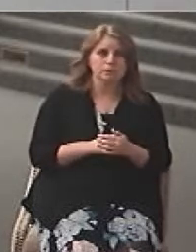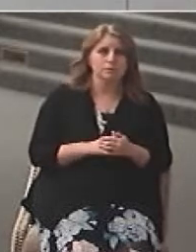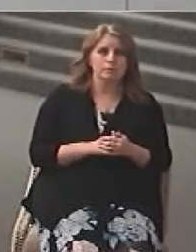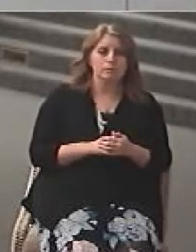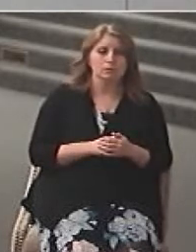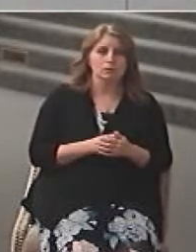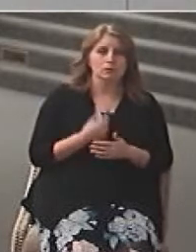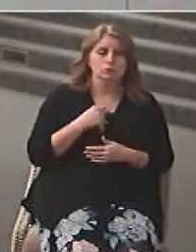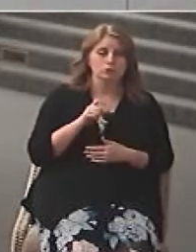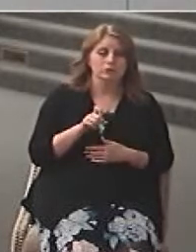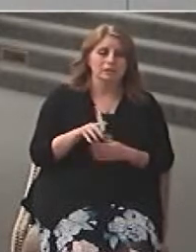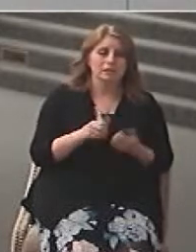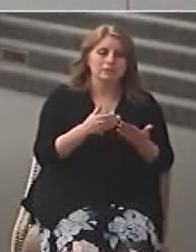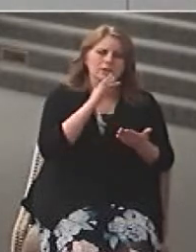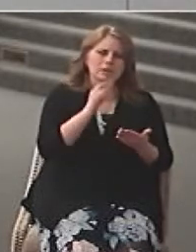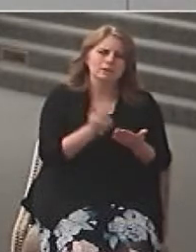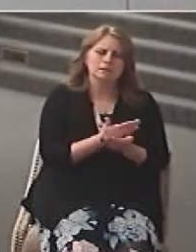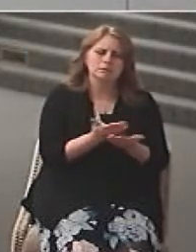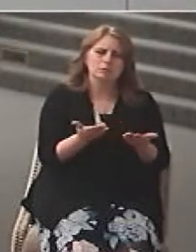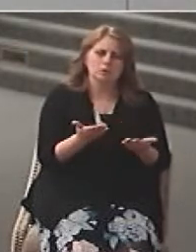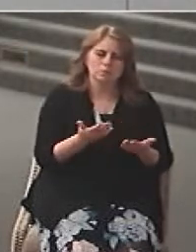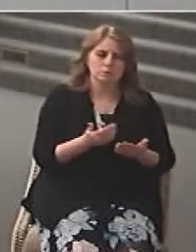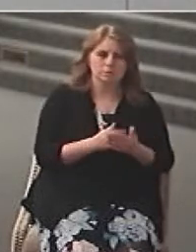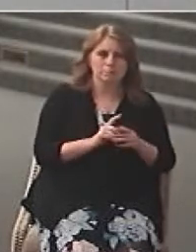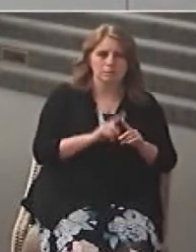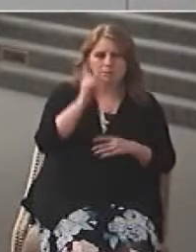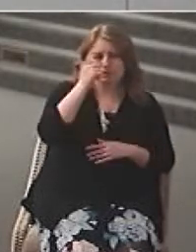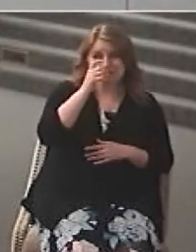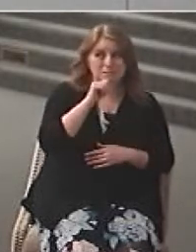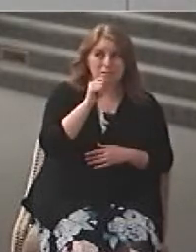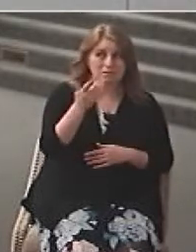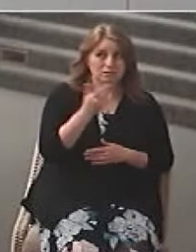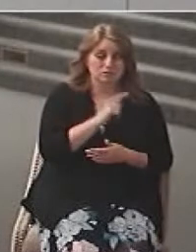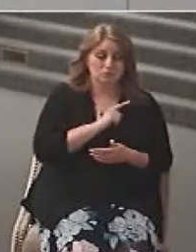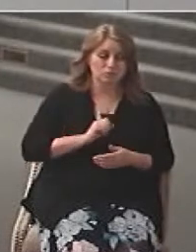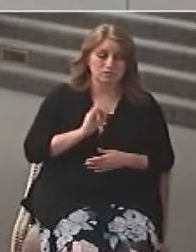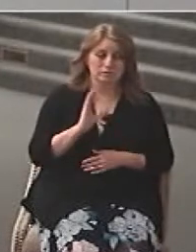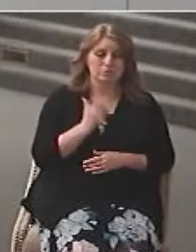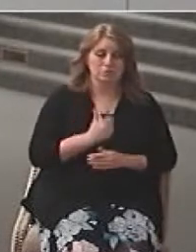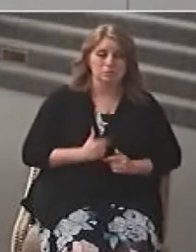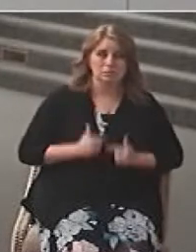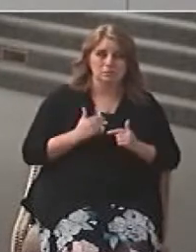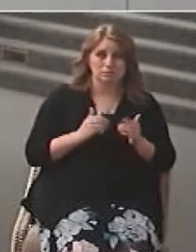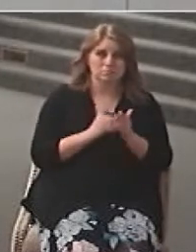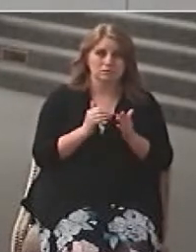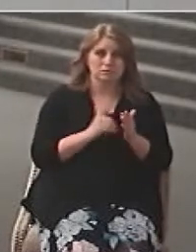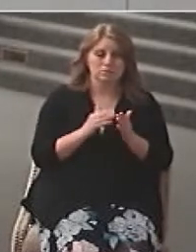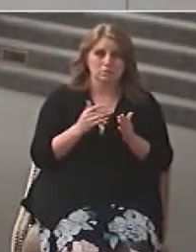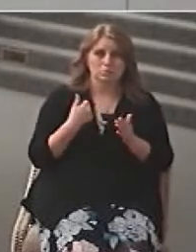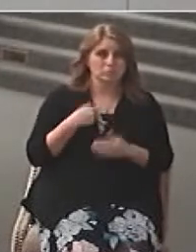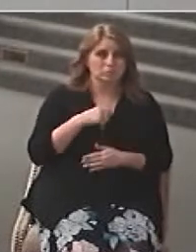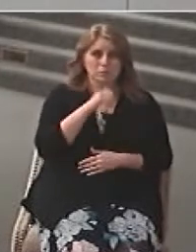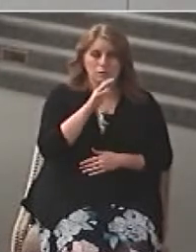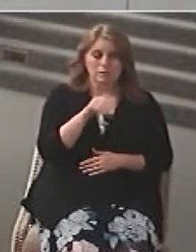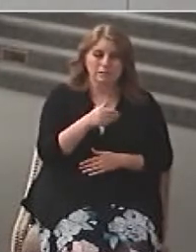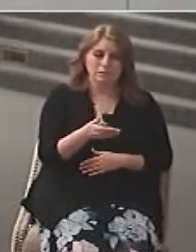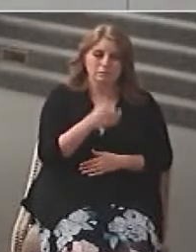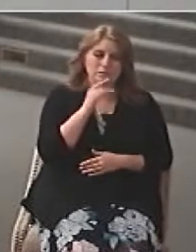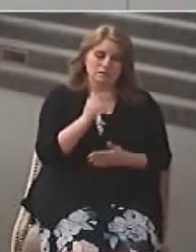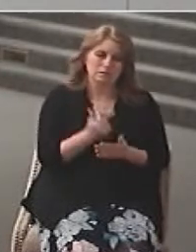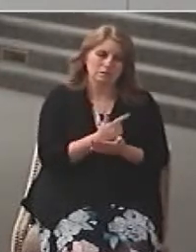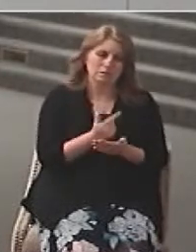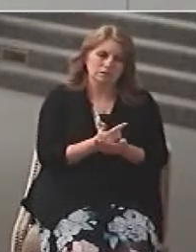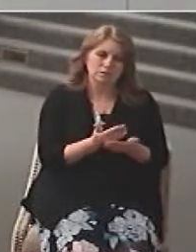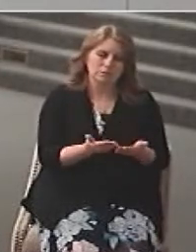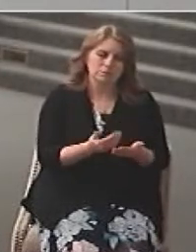That we should give the gospel, but because He's not Lord of our life, oftentimes we don't give them the gospel. We don't